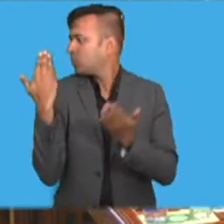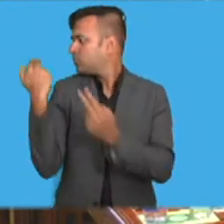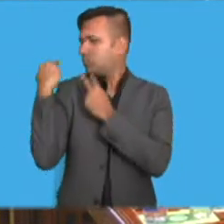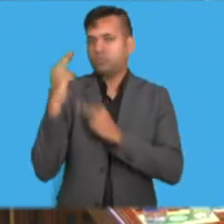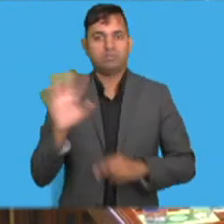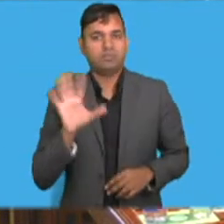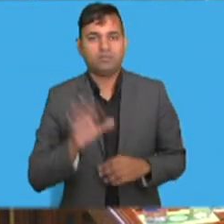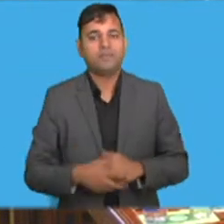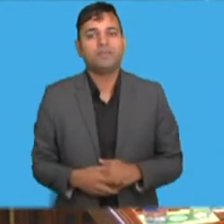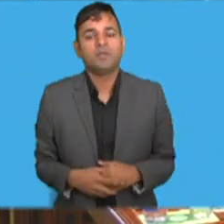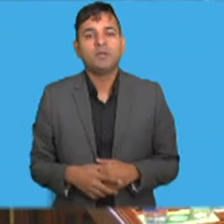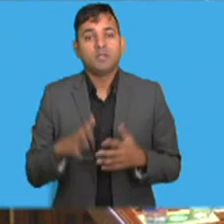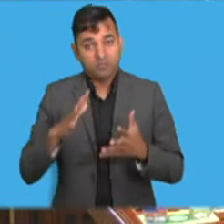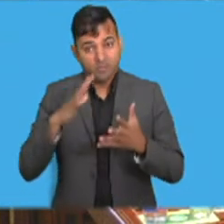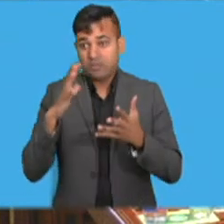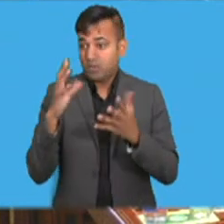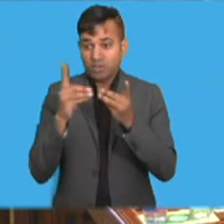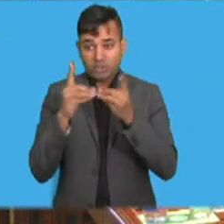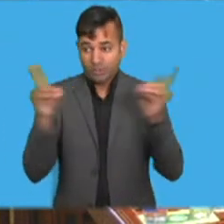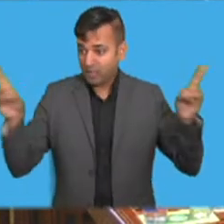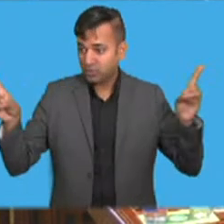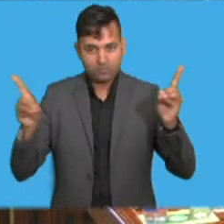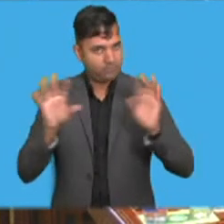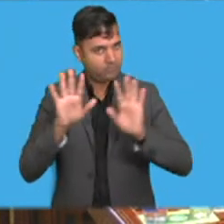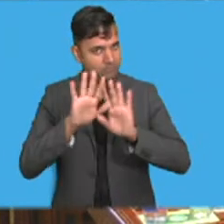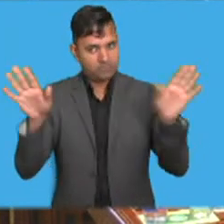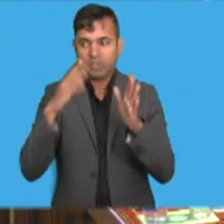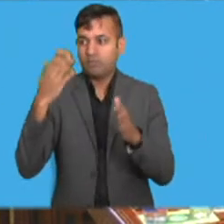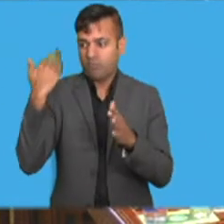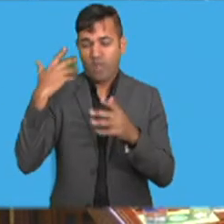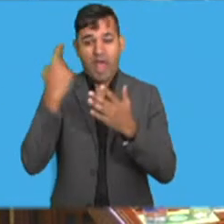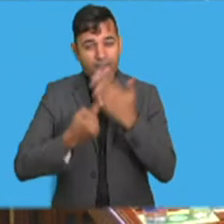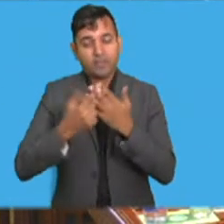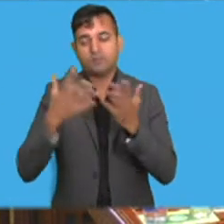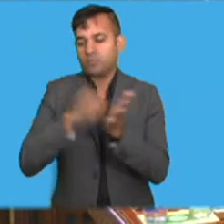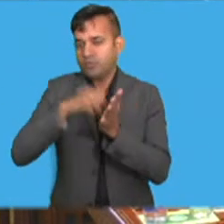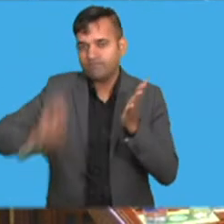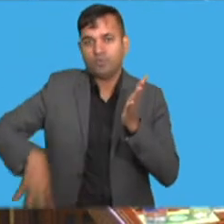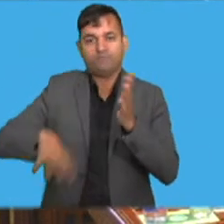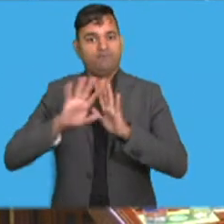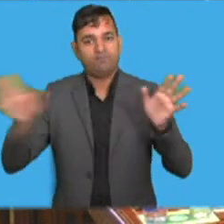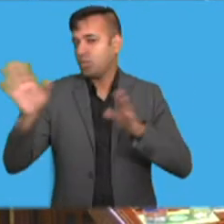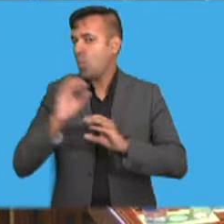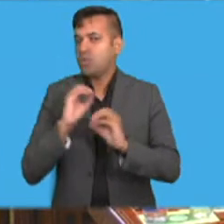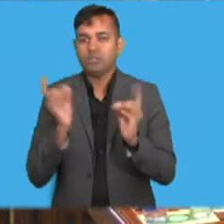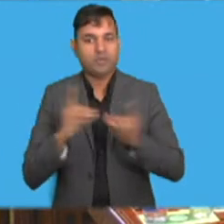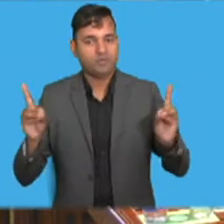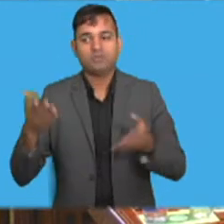that discriminatory practices of the past stay dead and buried in the past, where they belong.